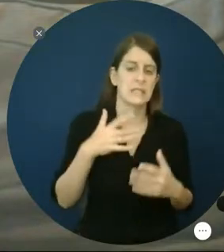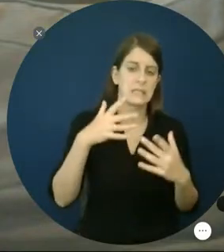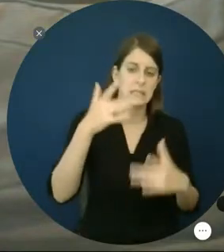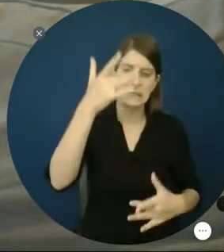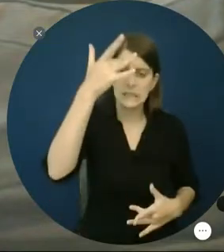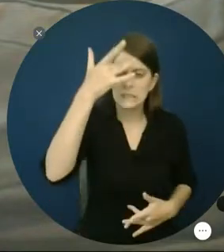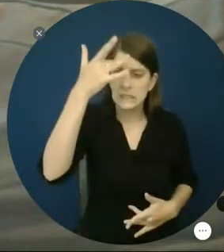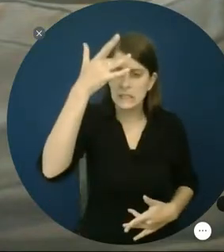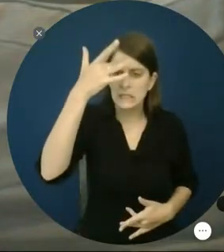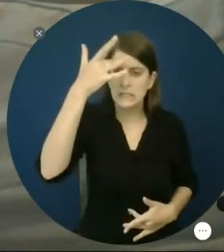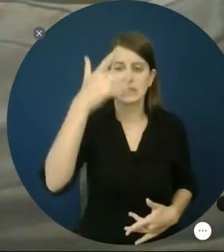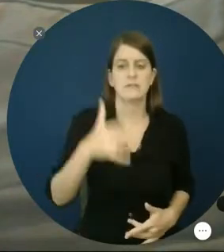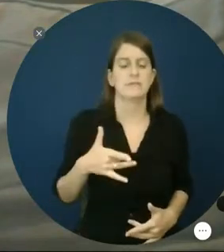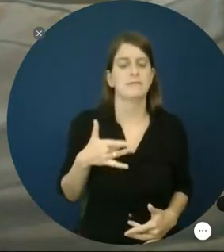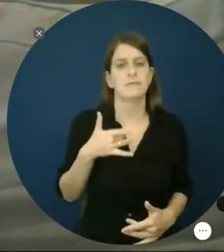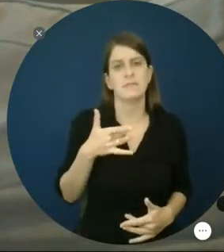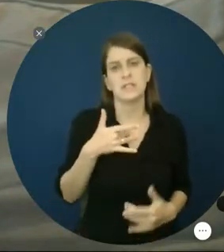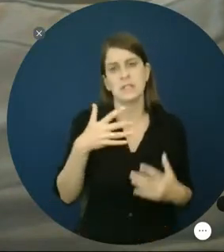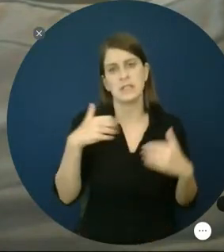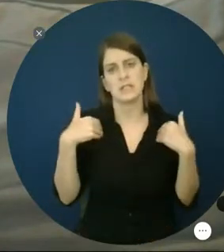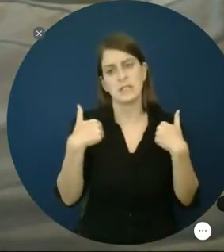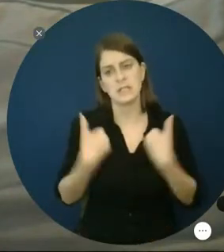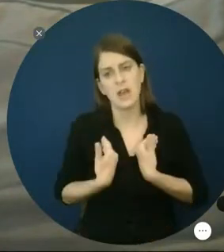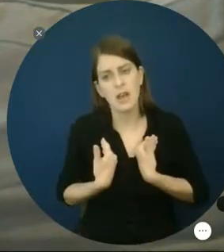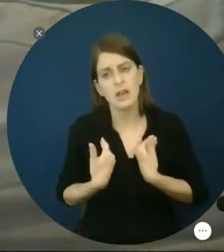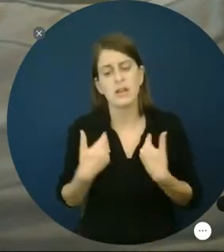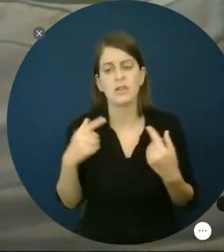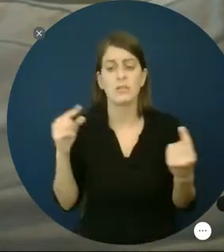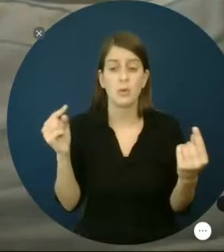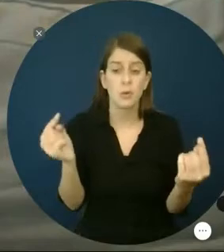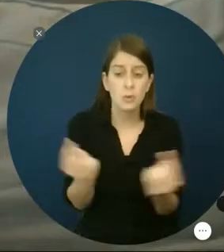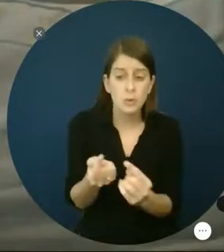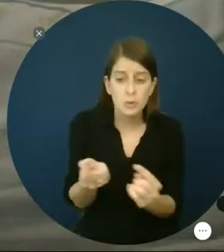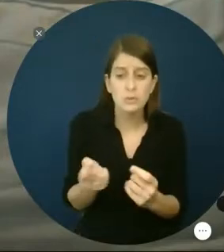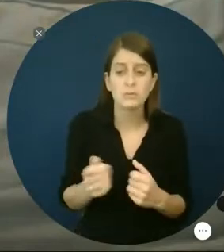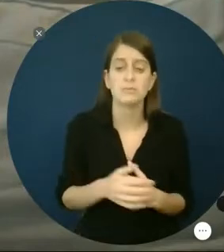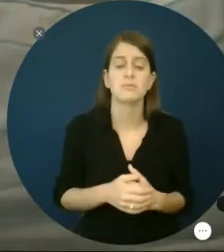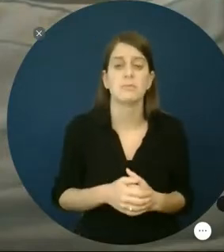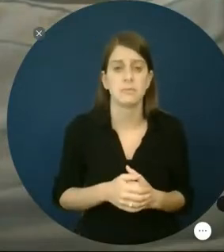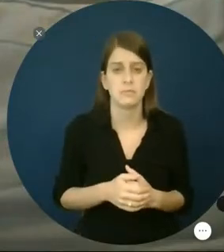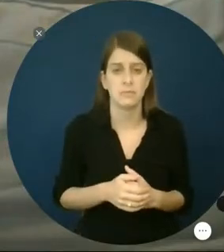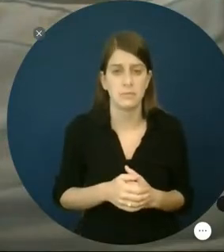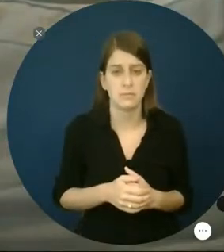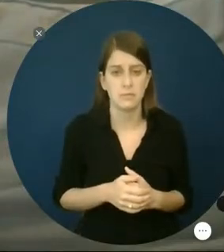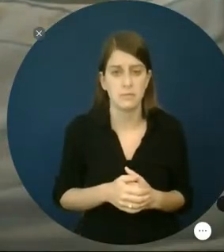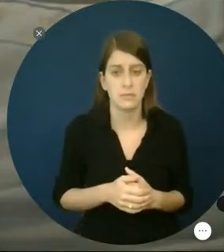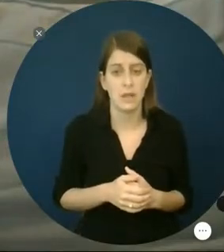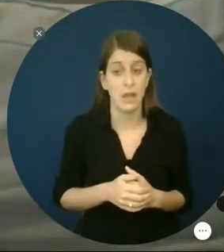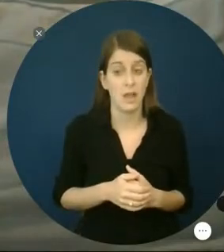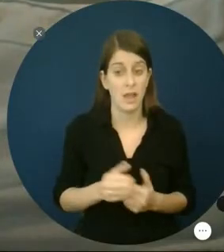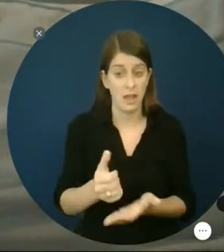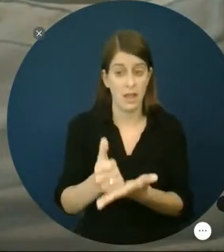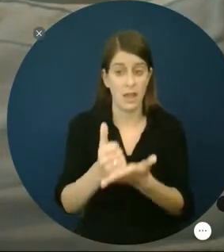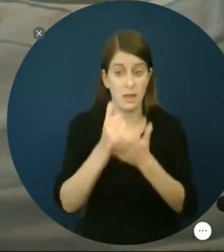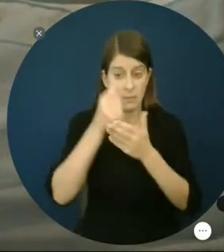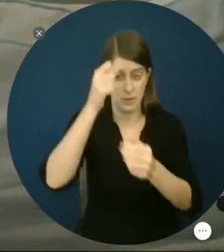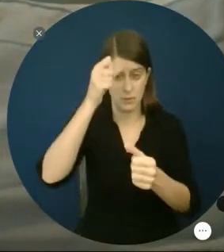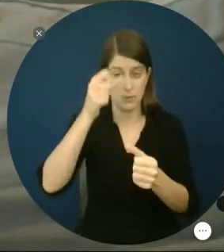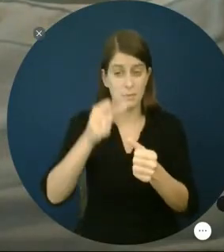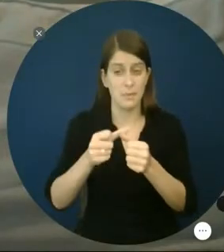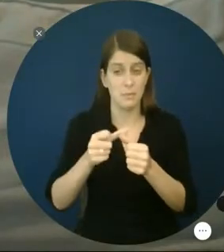tired, feeling hurt. And one way that helps me remember this group of